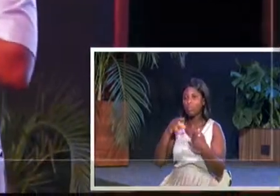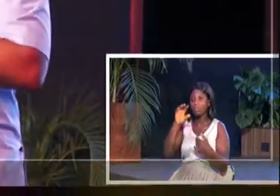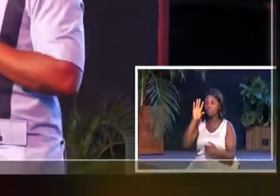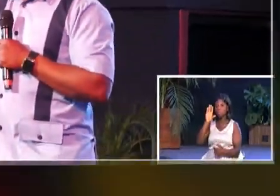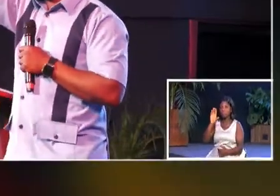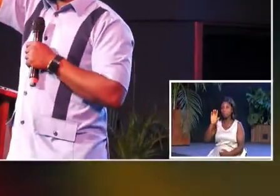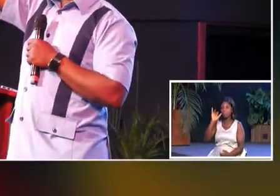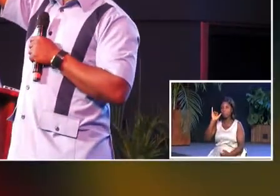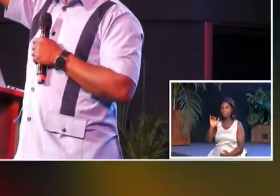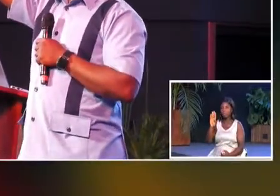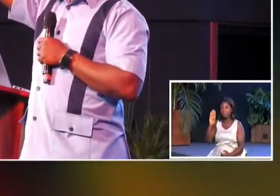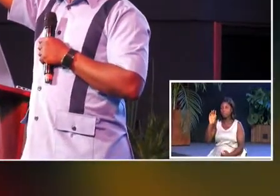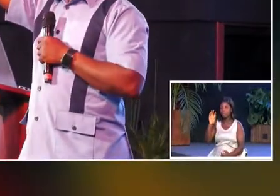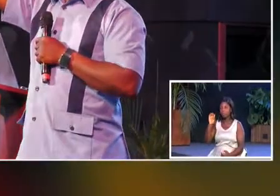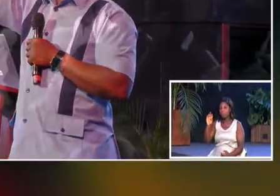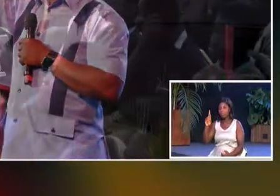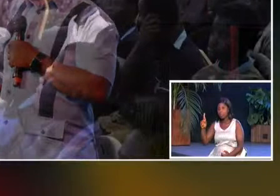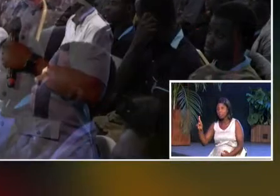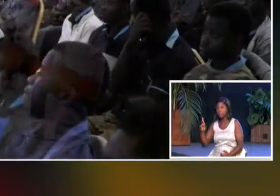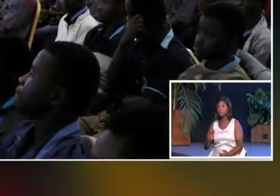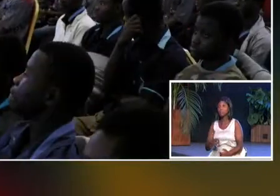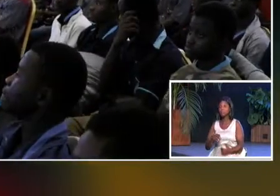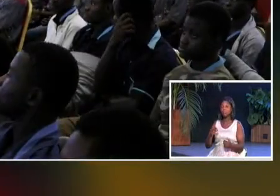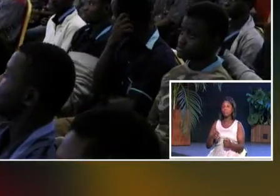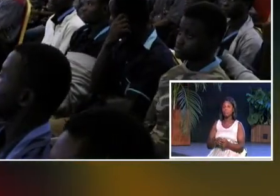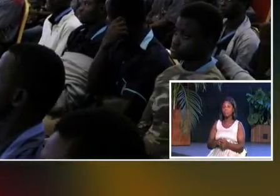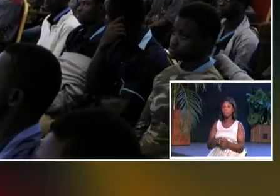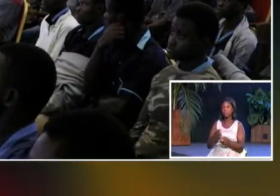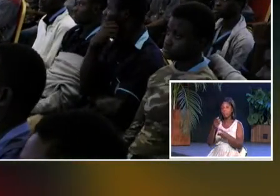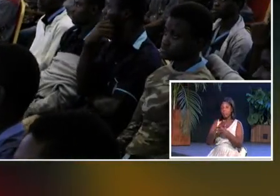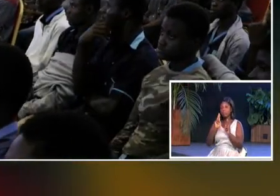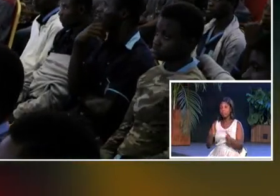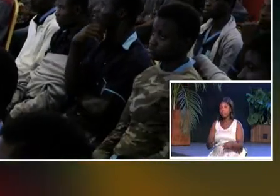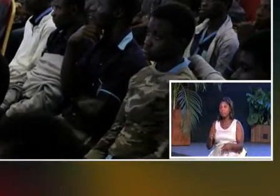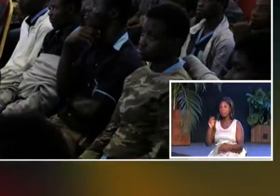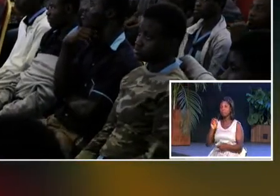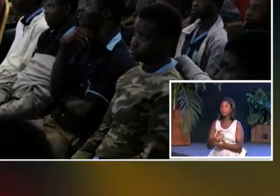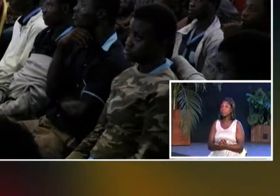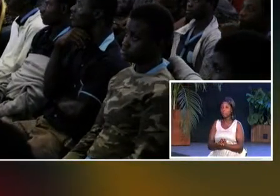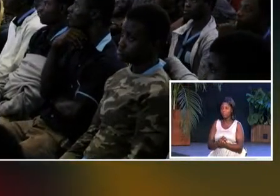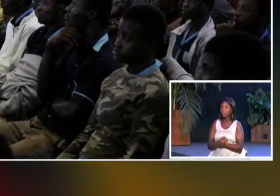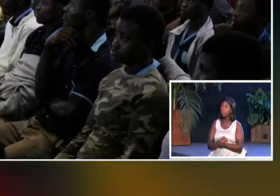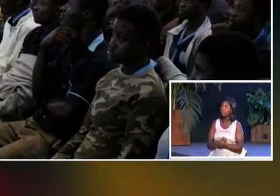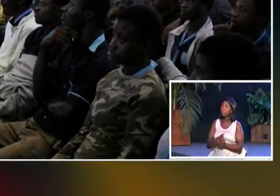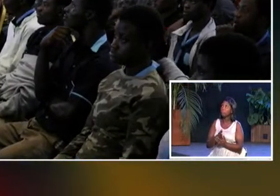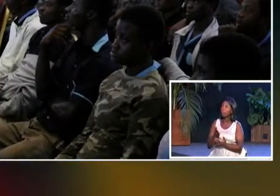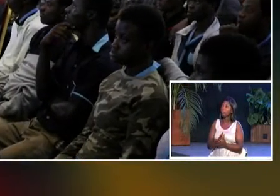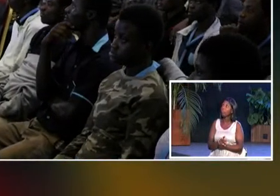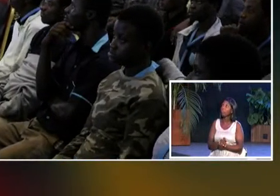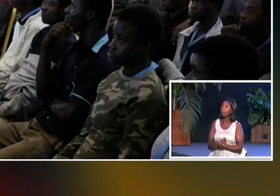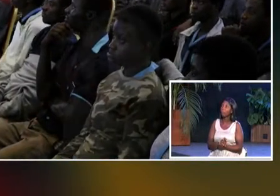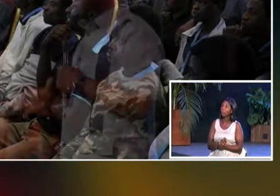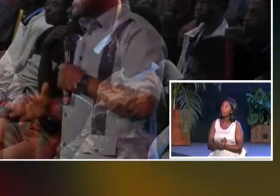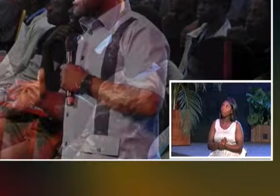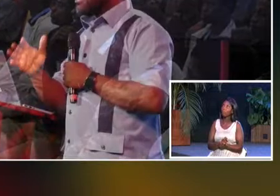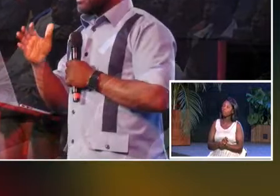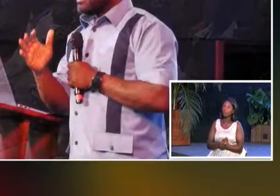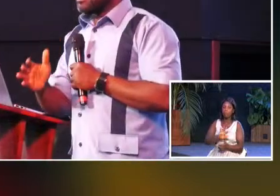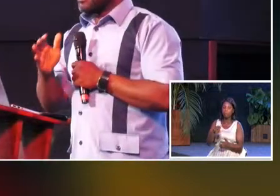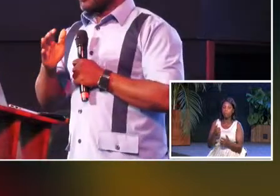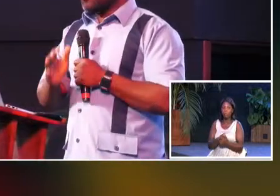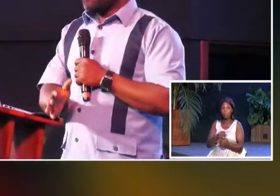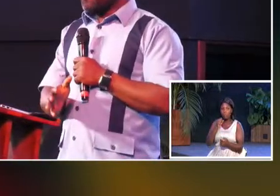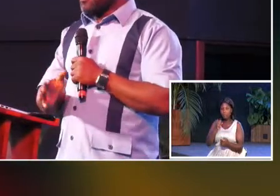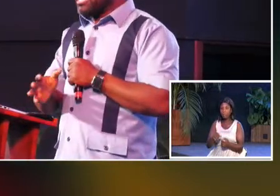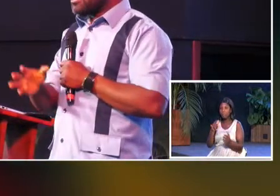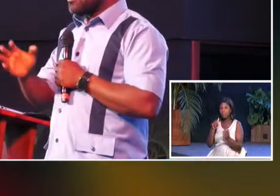know cybersecurity? Yeah, you have to know it if you are a digital native, right? So they make sure that